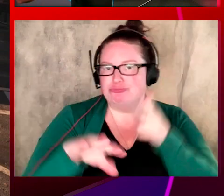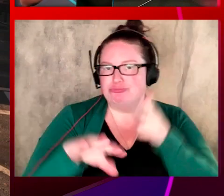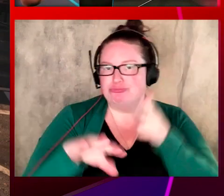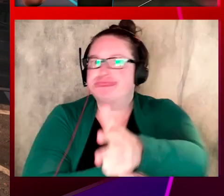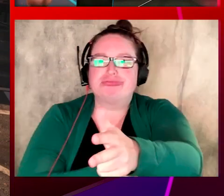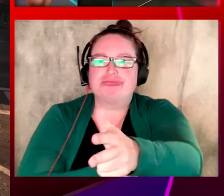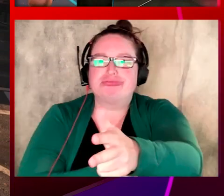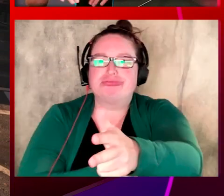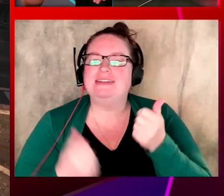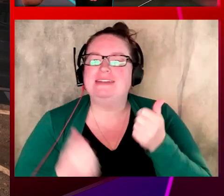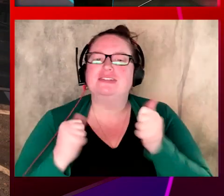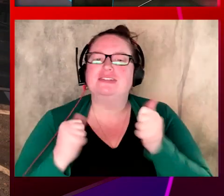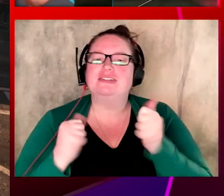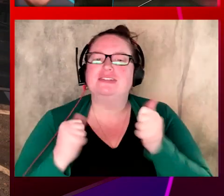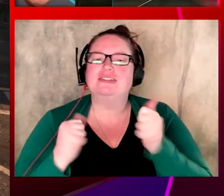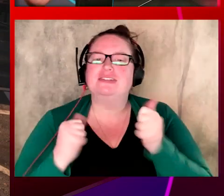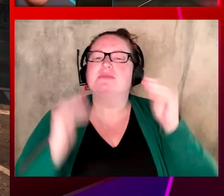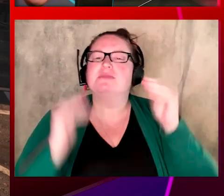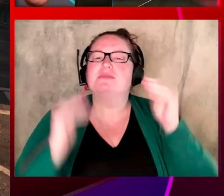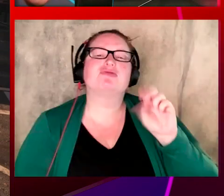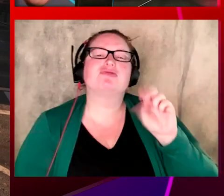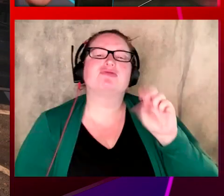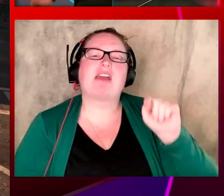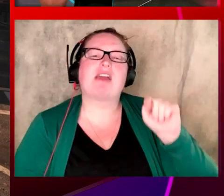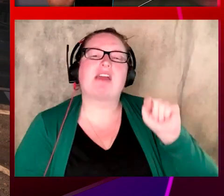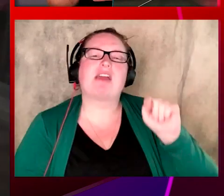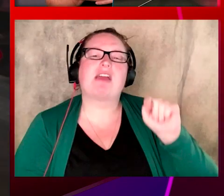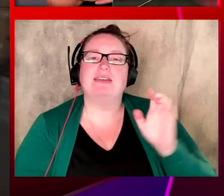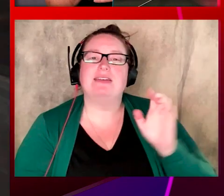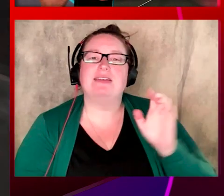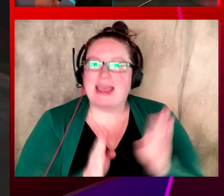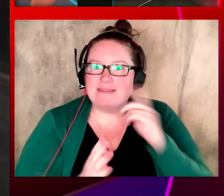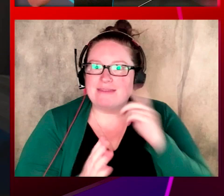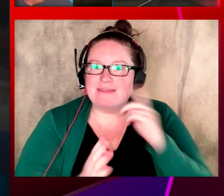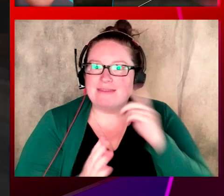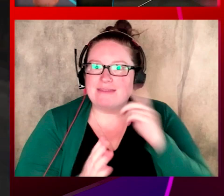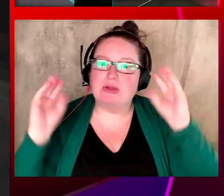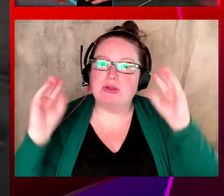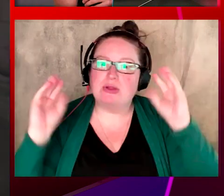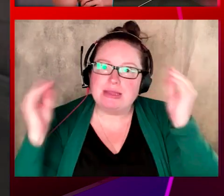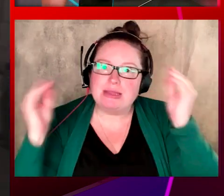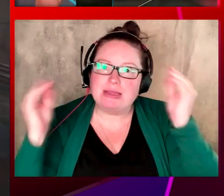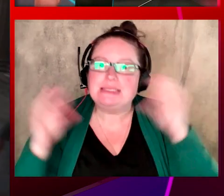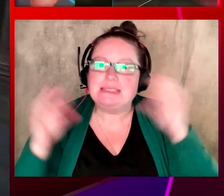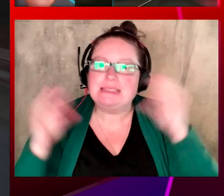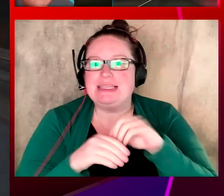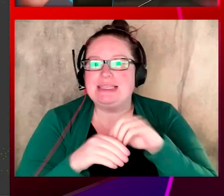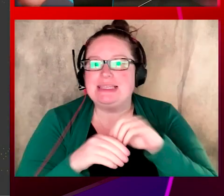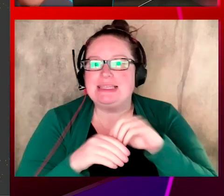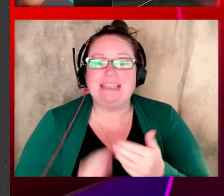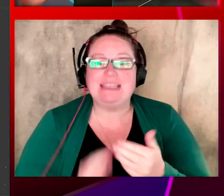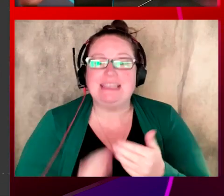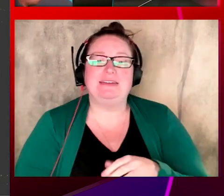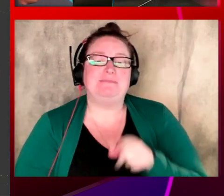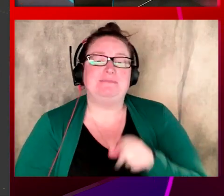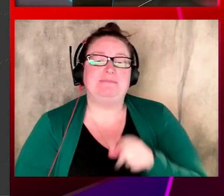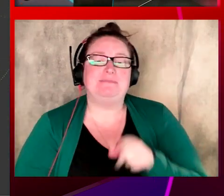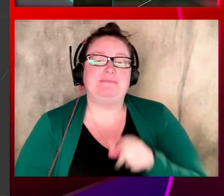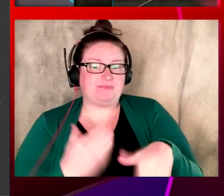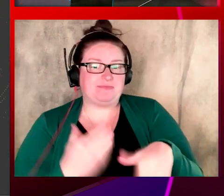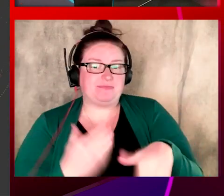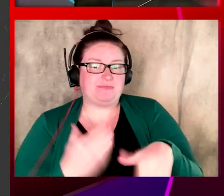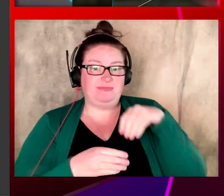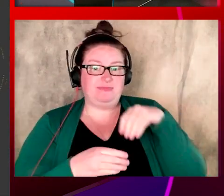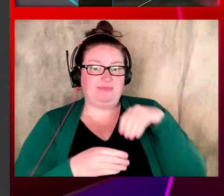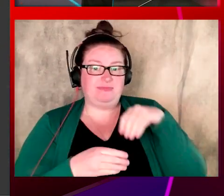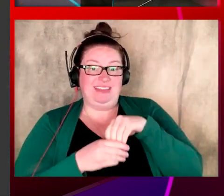to optimize the route planning of multiple ambulances within the city. And I mean, this all you can see here, this all kind of lives within this living